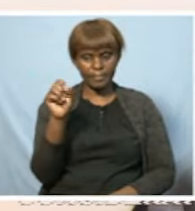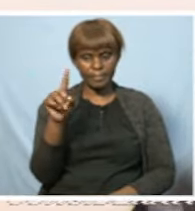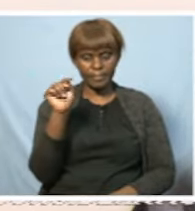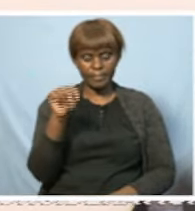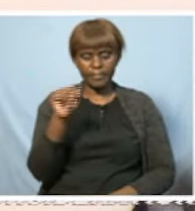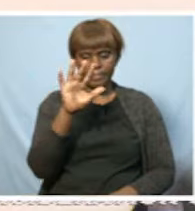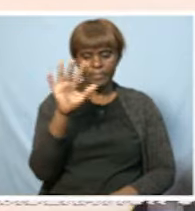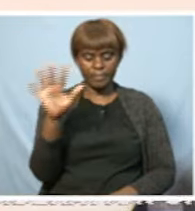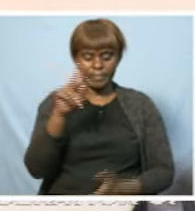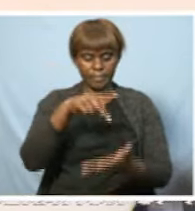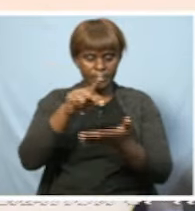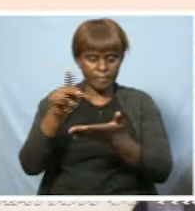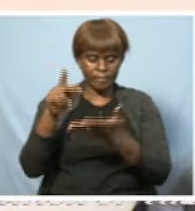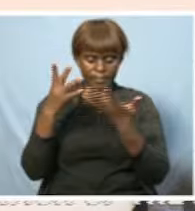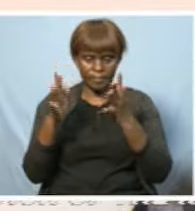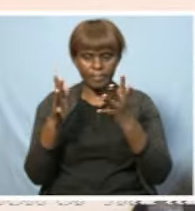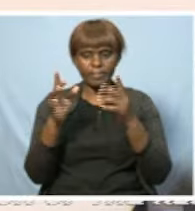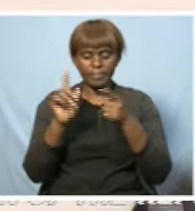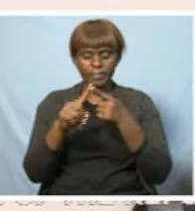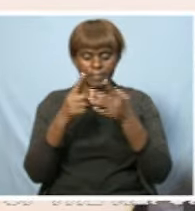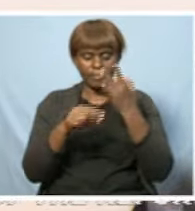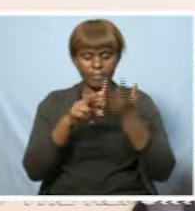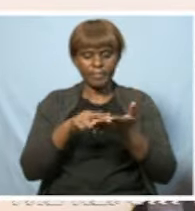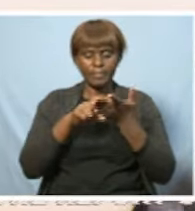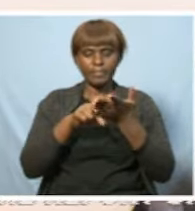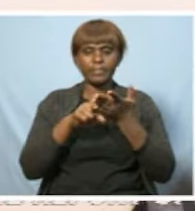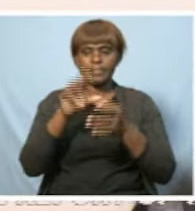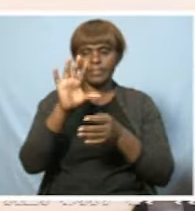4,389,611.55 was paid out, representing